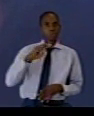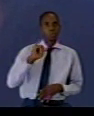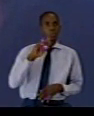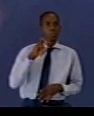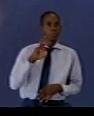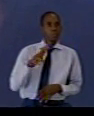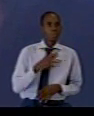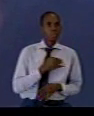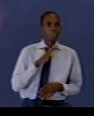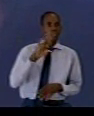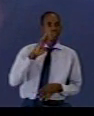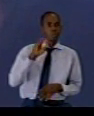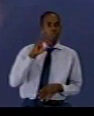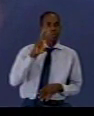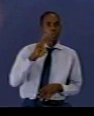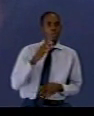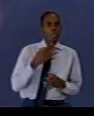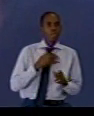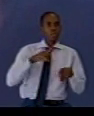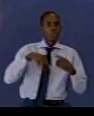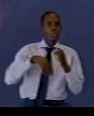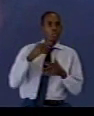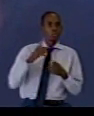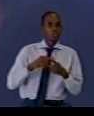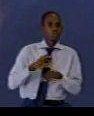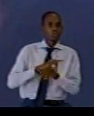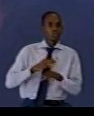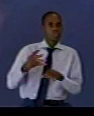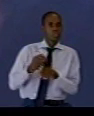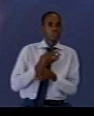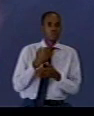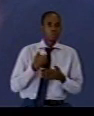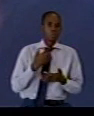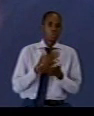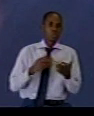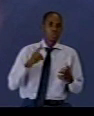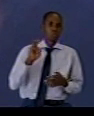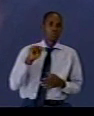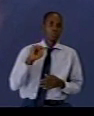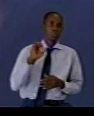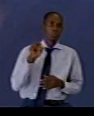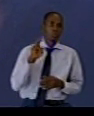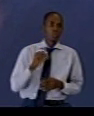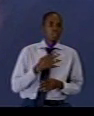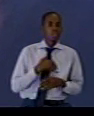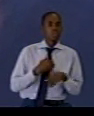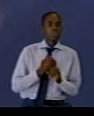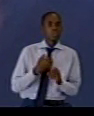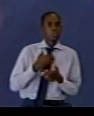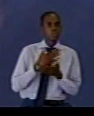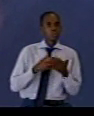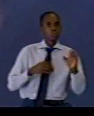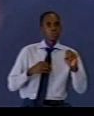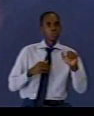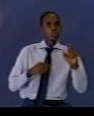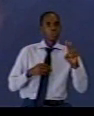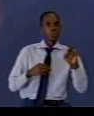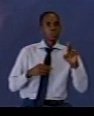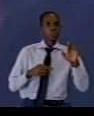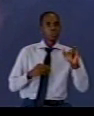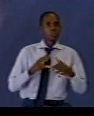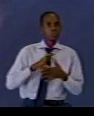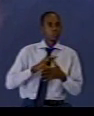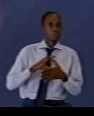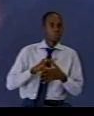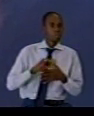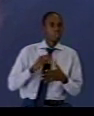and go out to the field, and take me some venison, and make me savory meat, such as I love, and bring it to me,